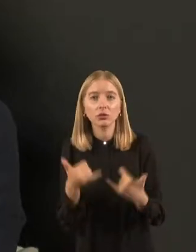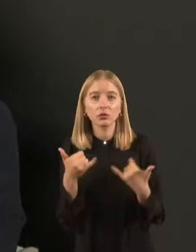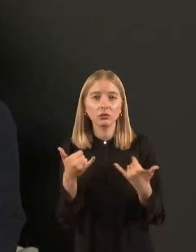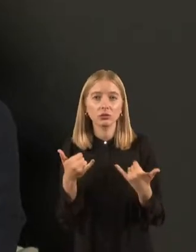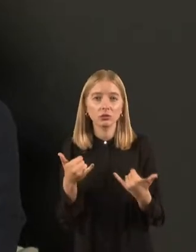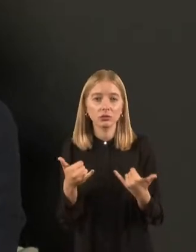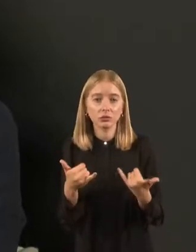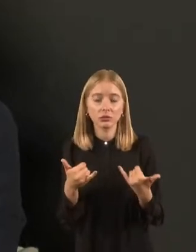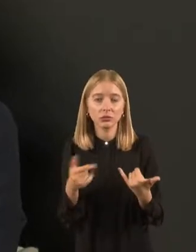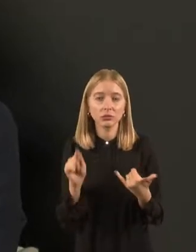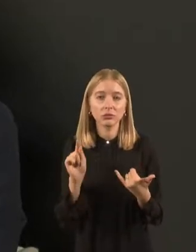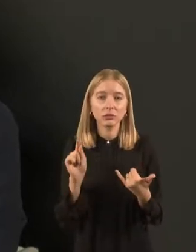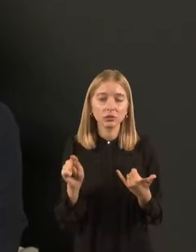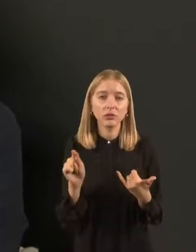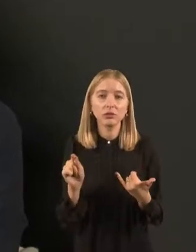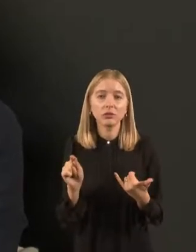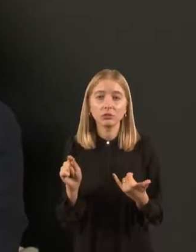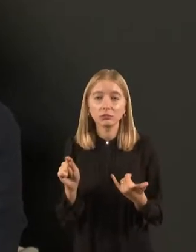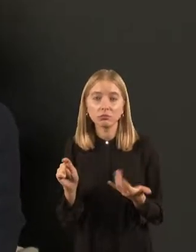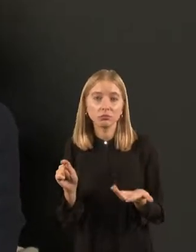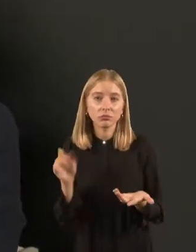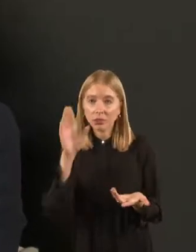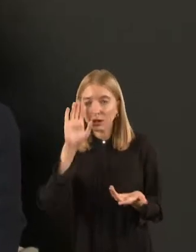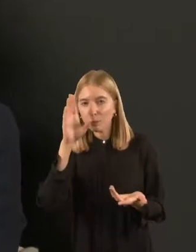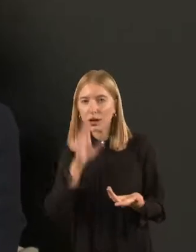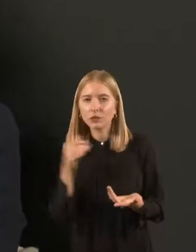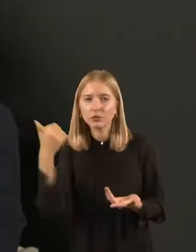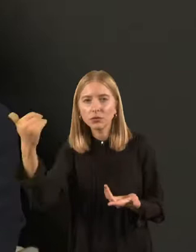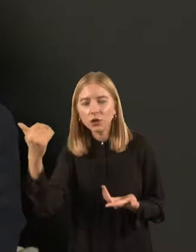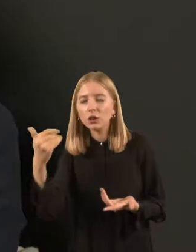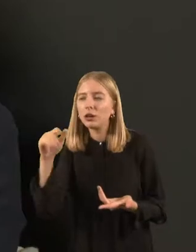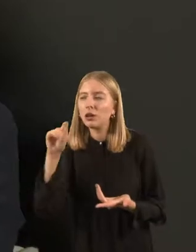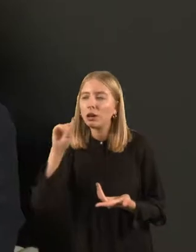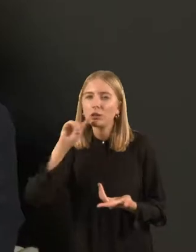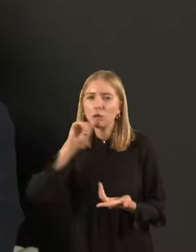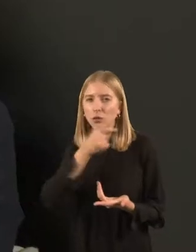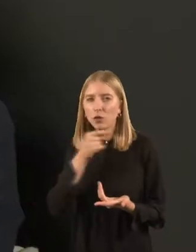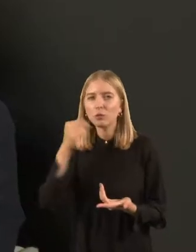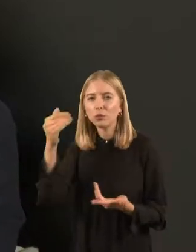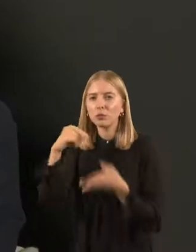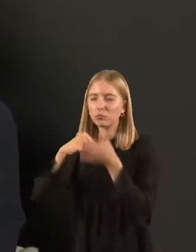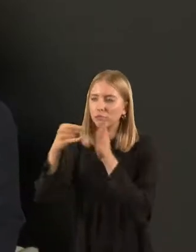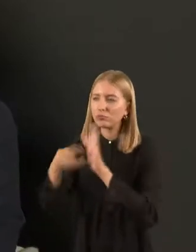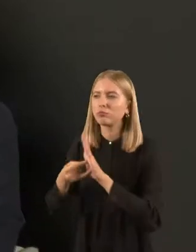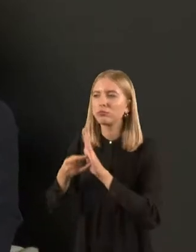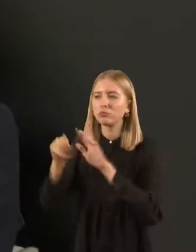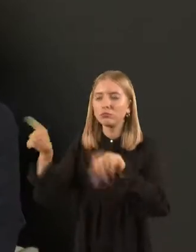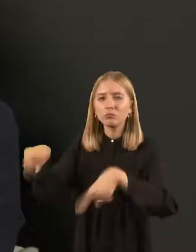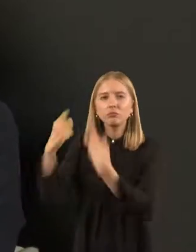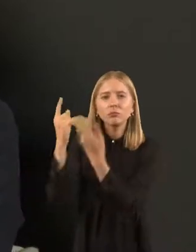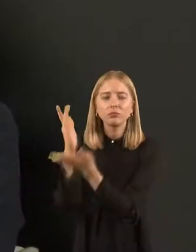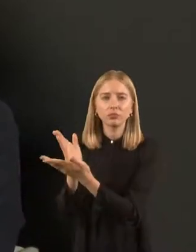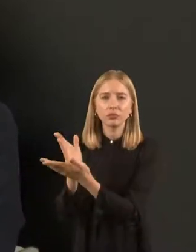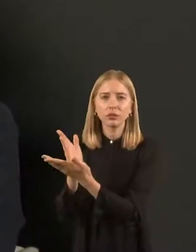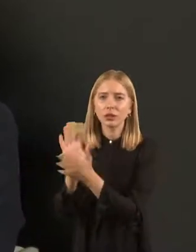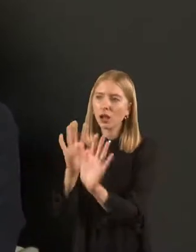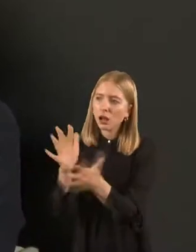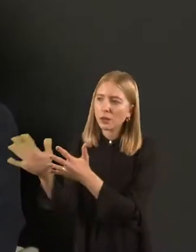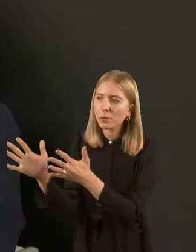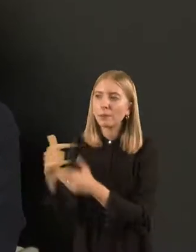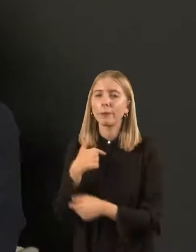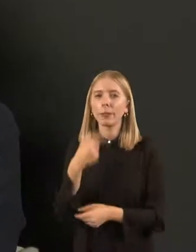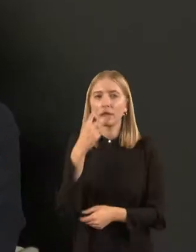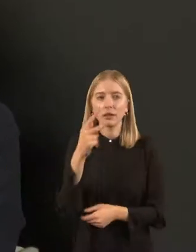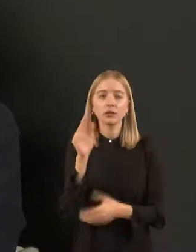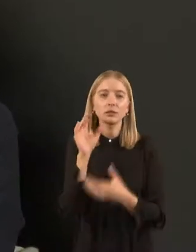Yet, when you have have a look at this resilience